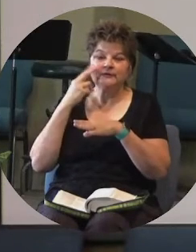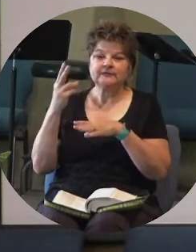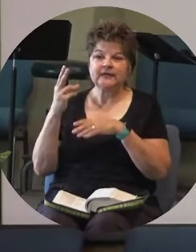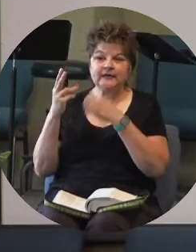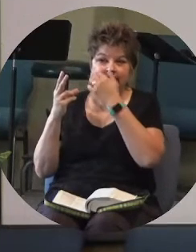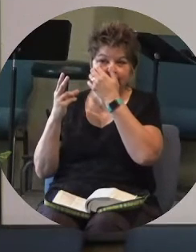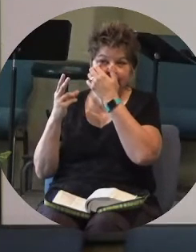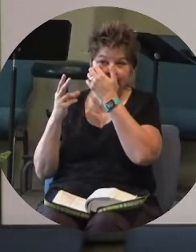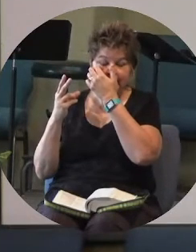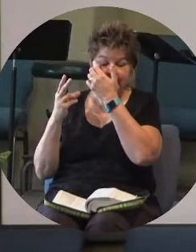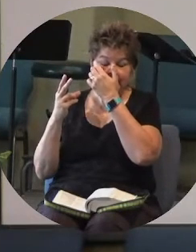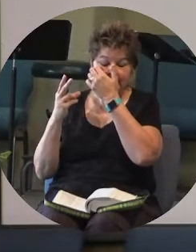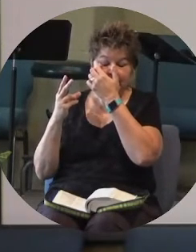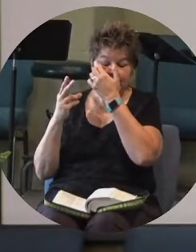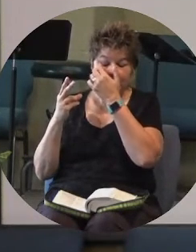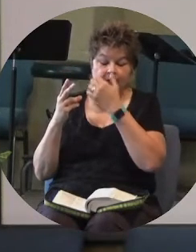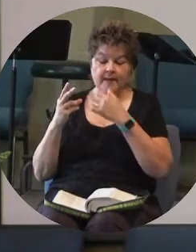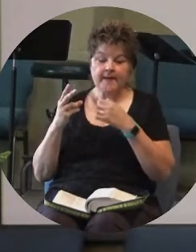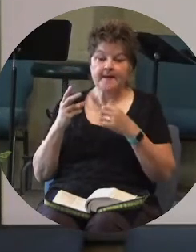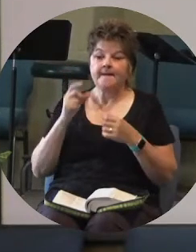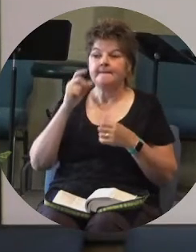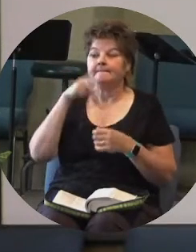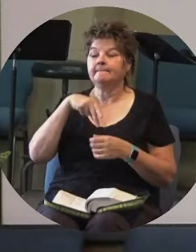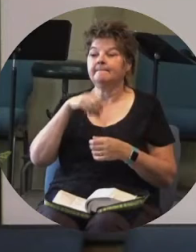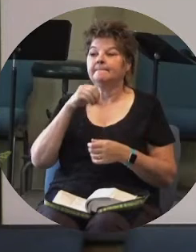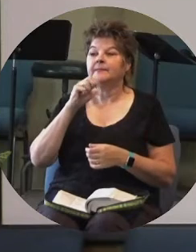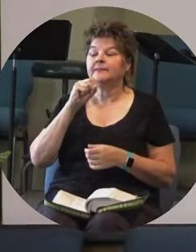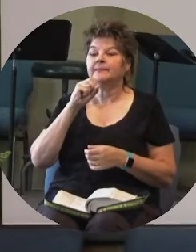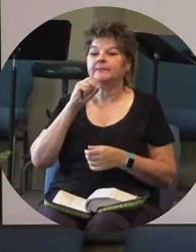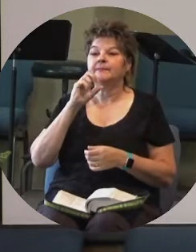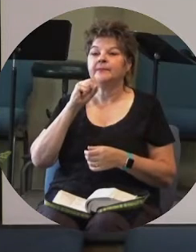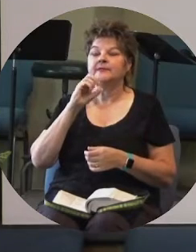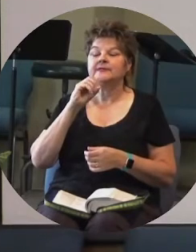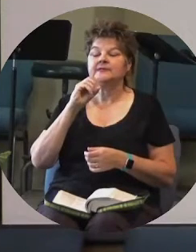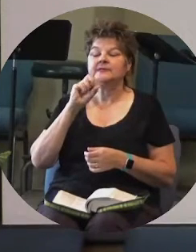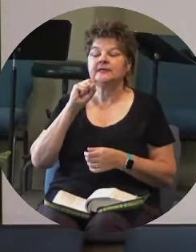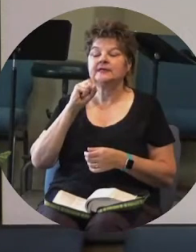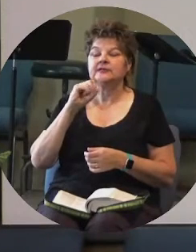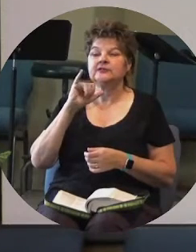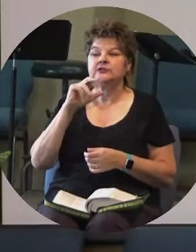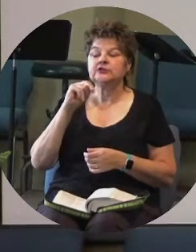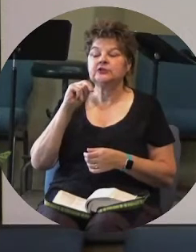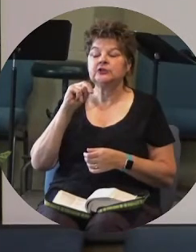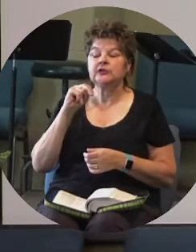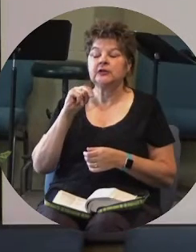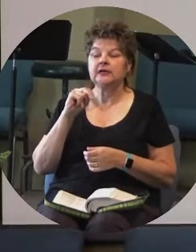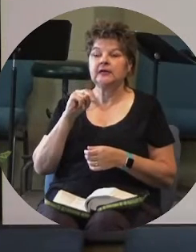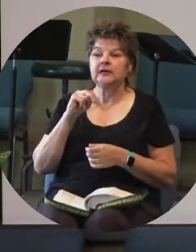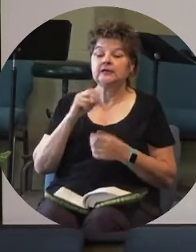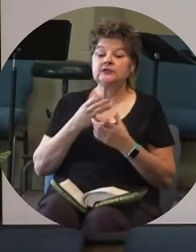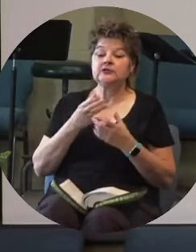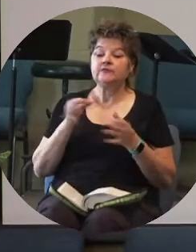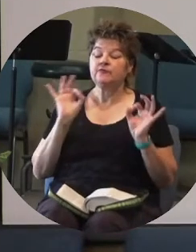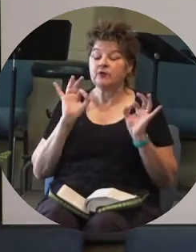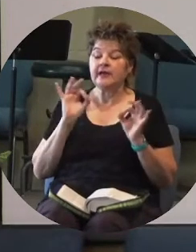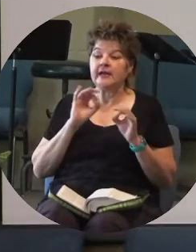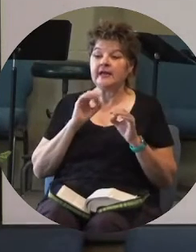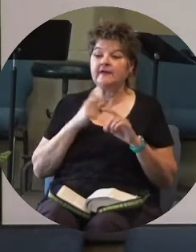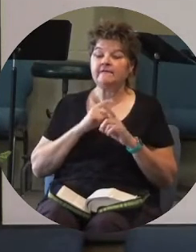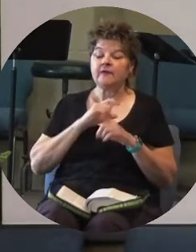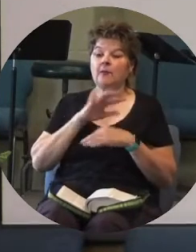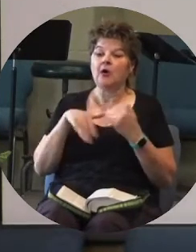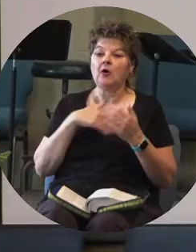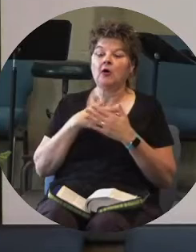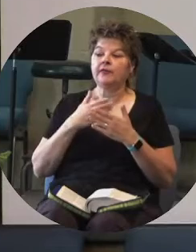Say it. Possession. Okay, she's free from. She's free from all the things that bound